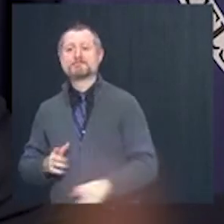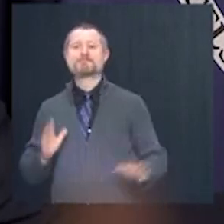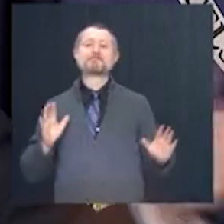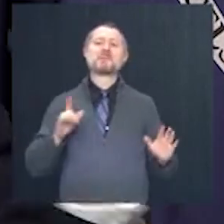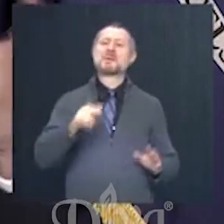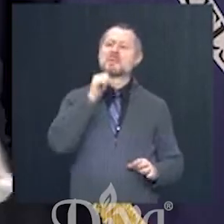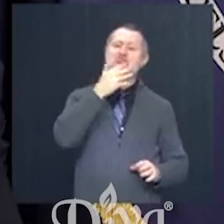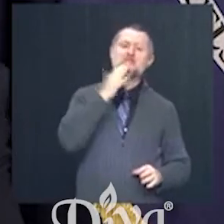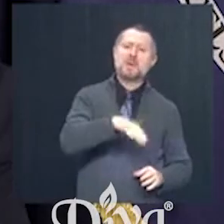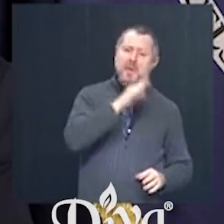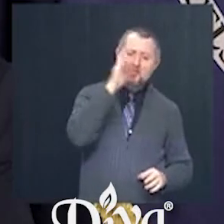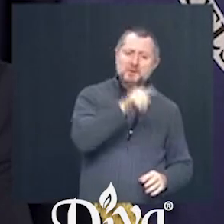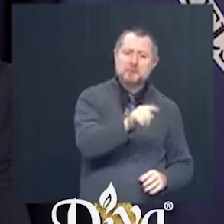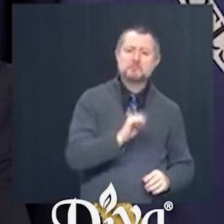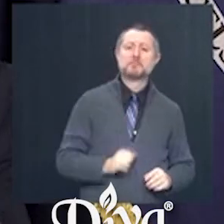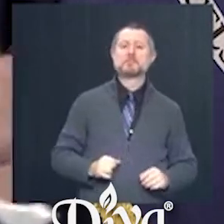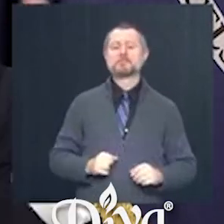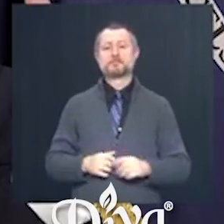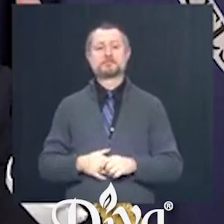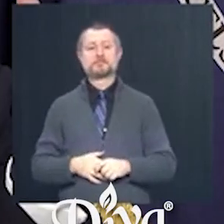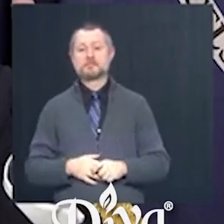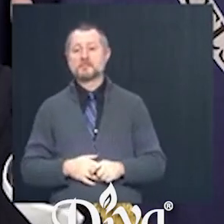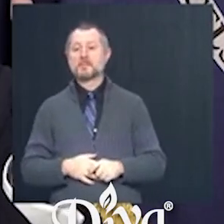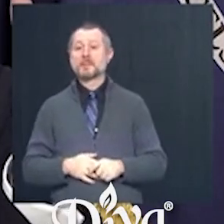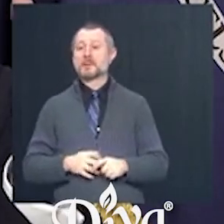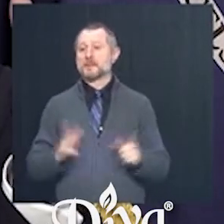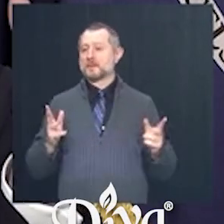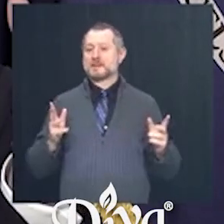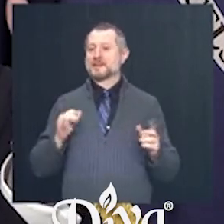bad. But we didn't